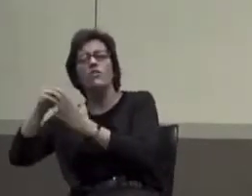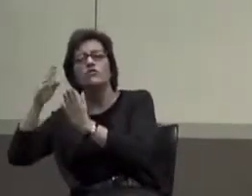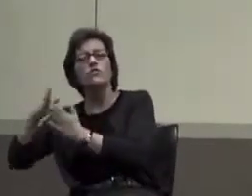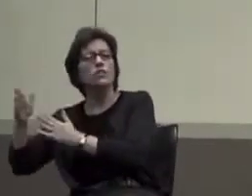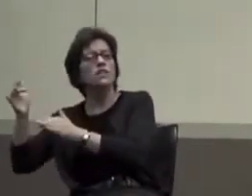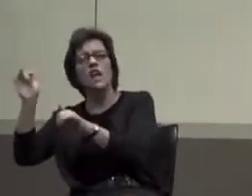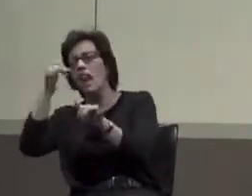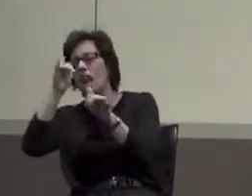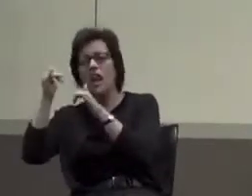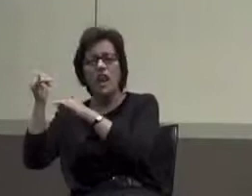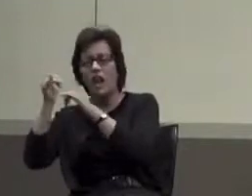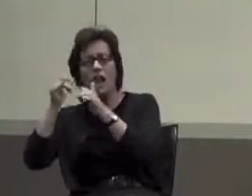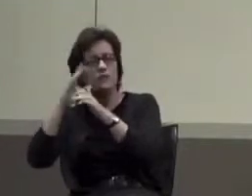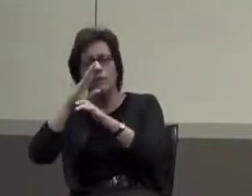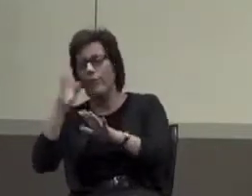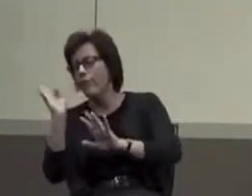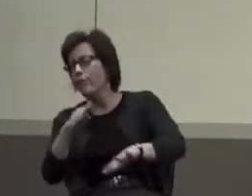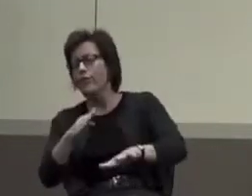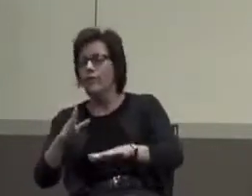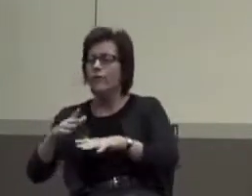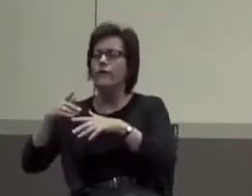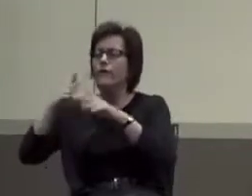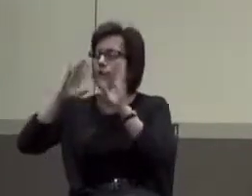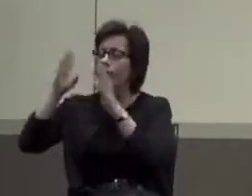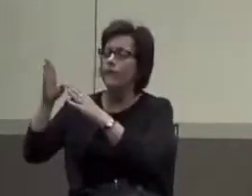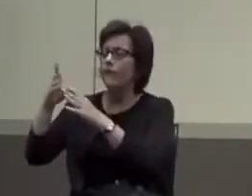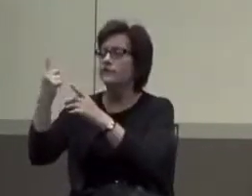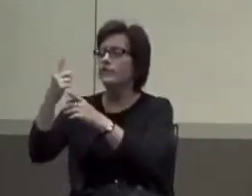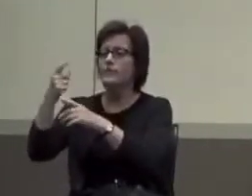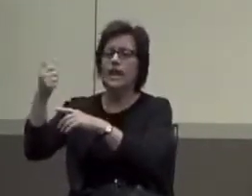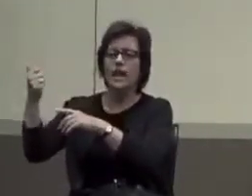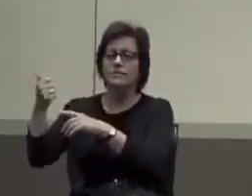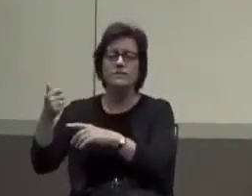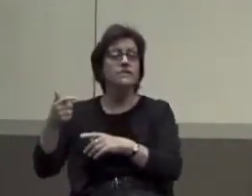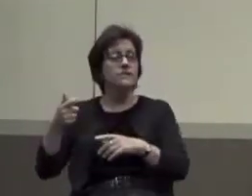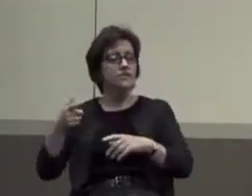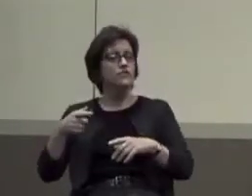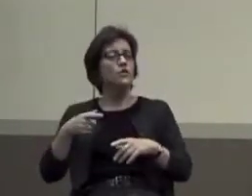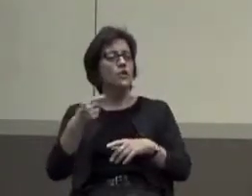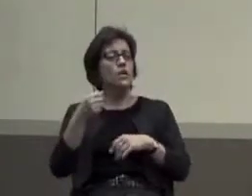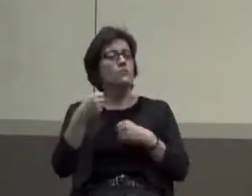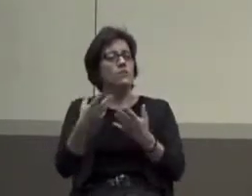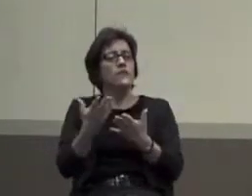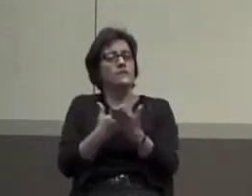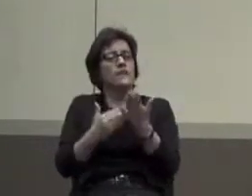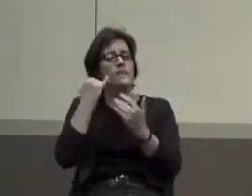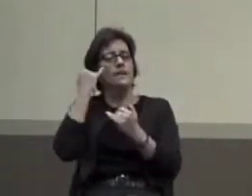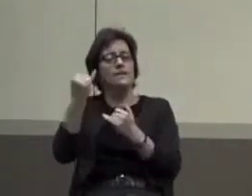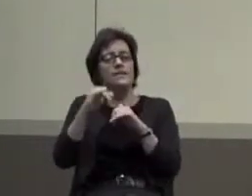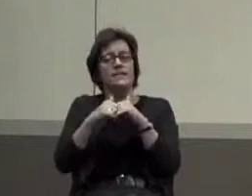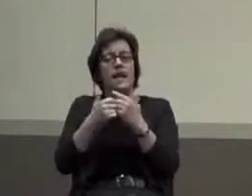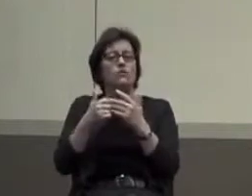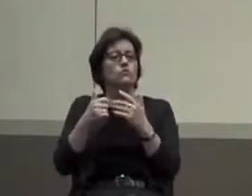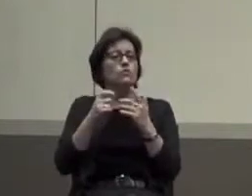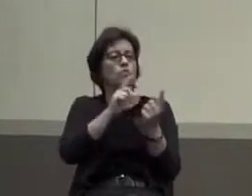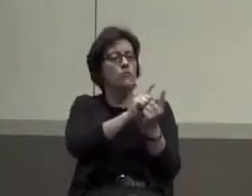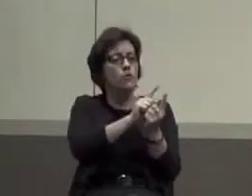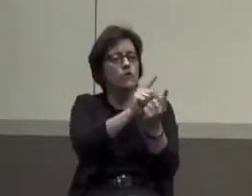disengage with the activity. So he provides some ideas for how to move around quickly.